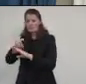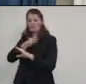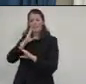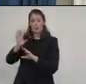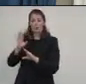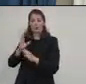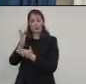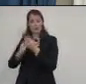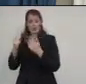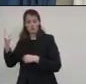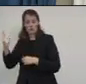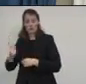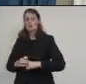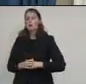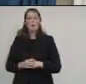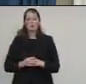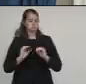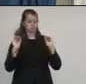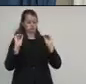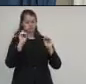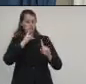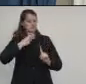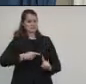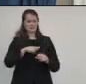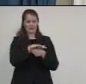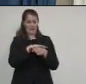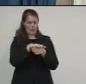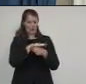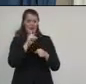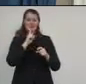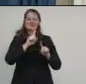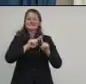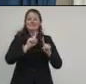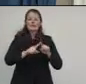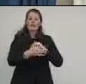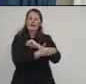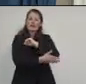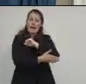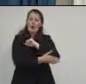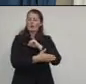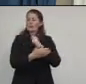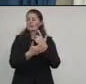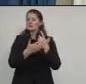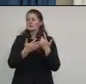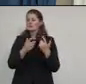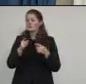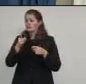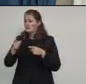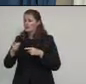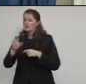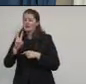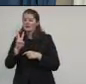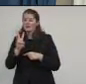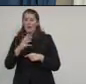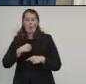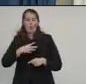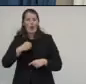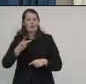our labor groups have offered plans up as well and suggestions, and there will be a minimum standard required.